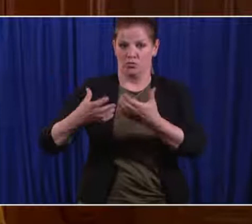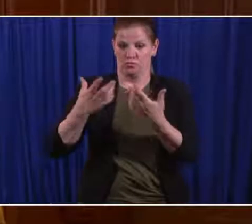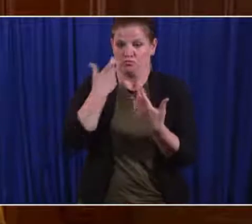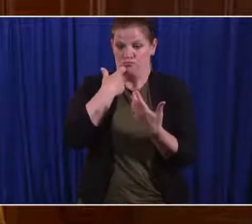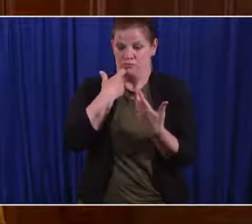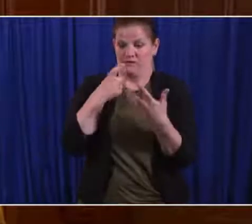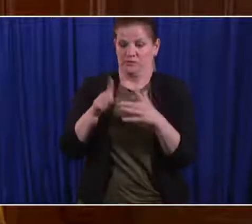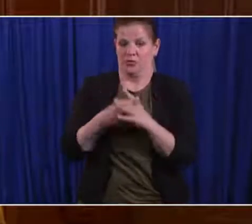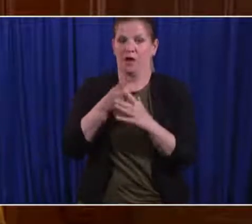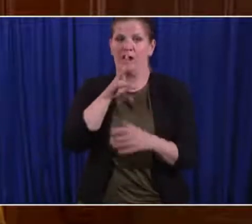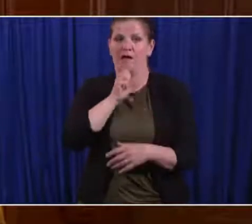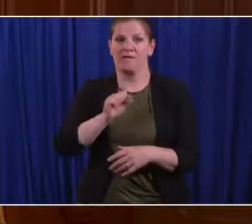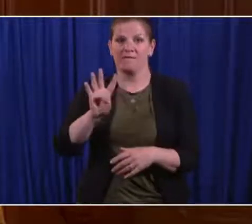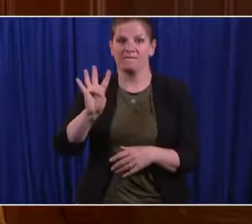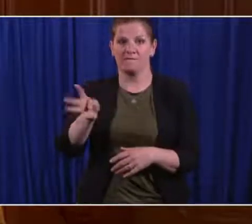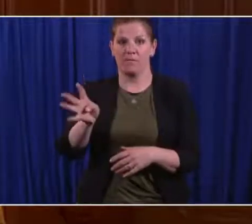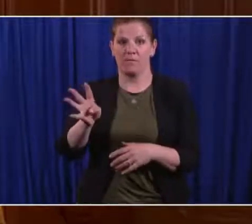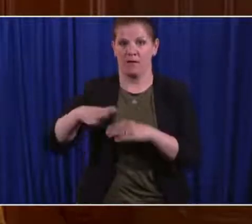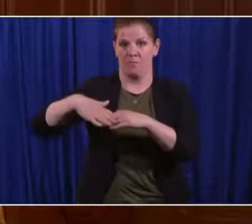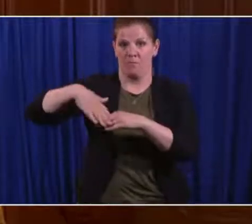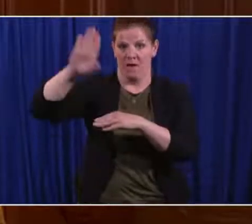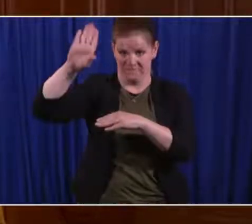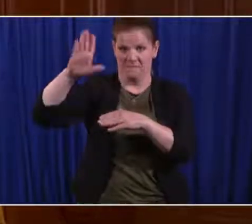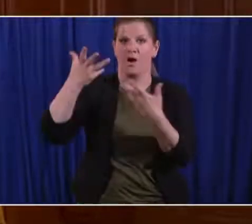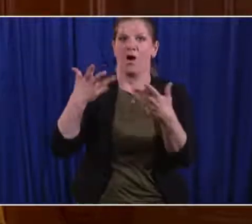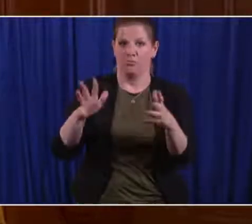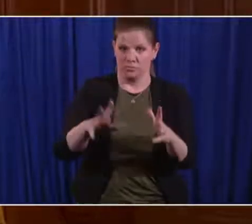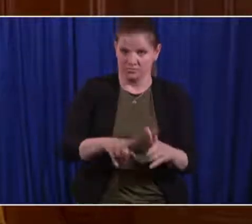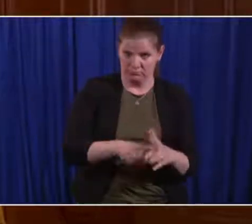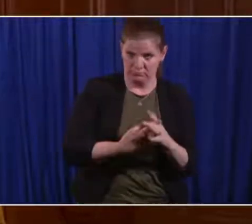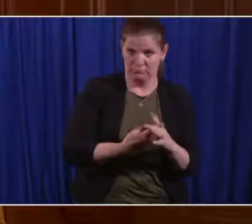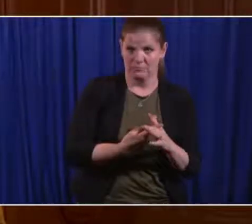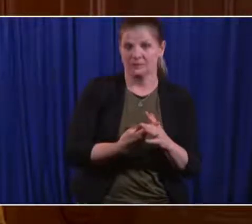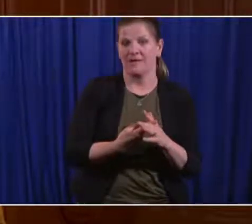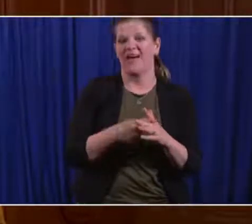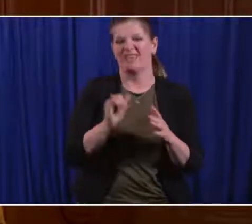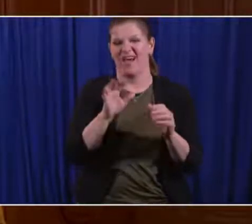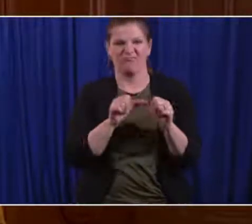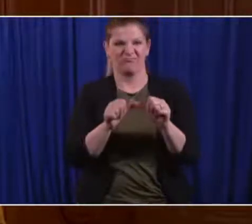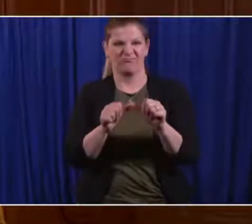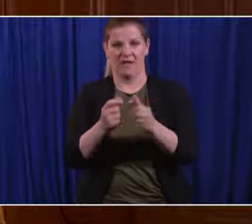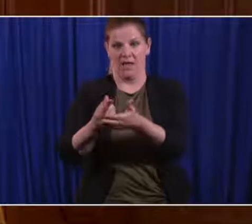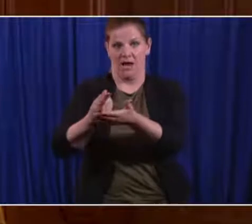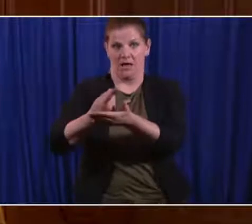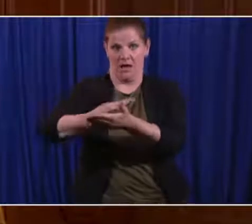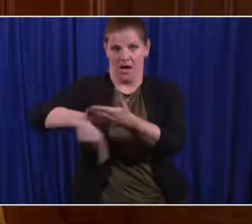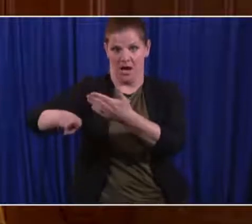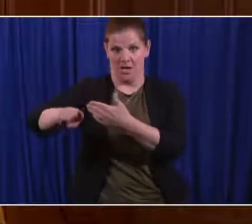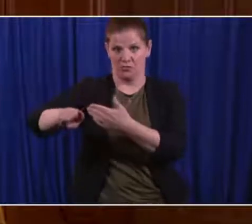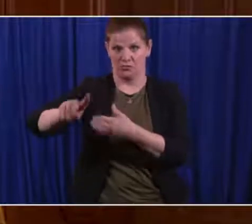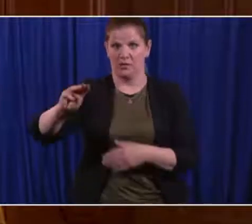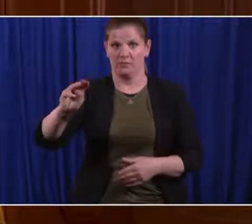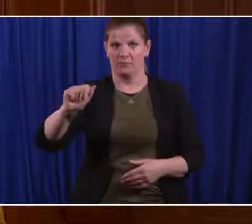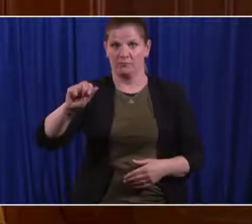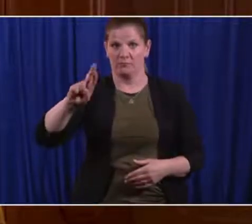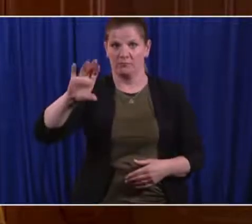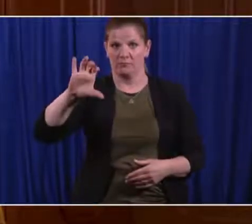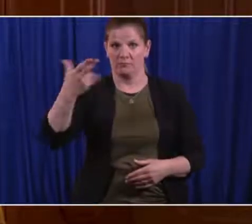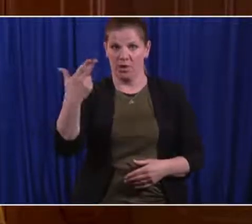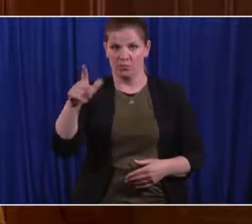will remain there until next week when we open it up on the 29th for